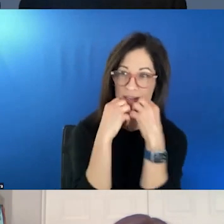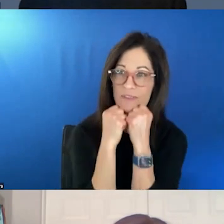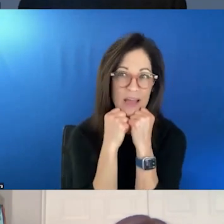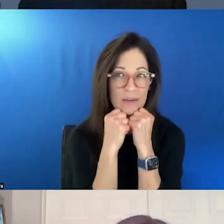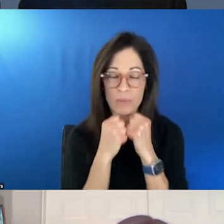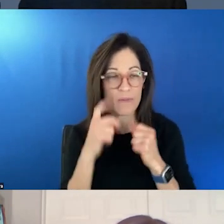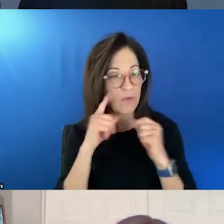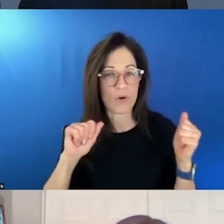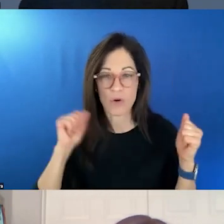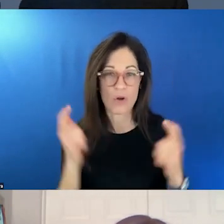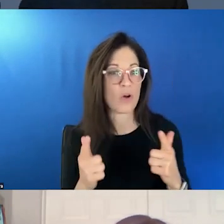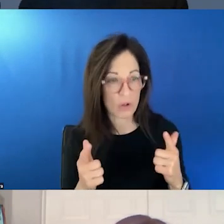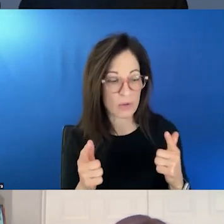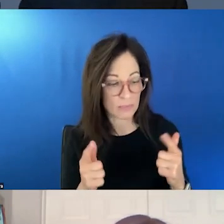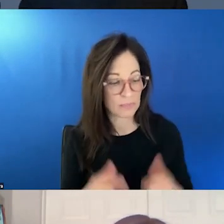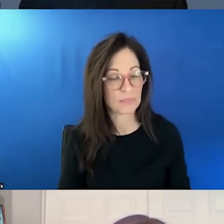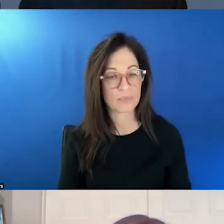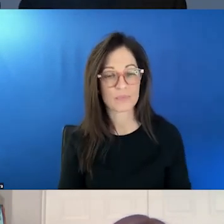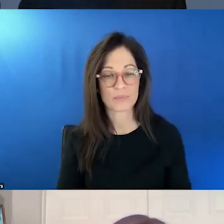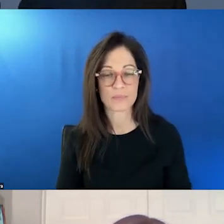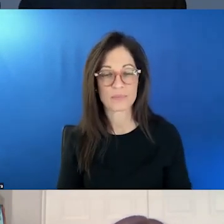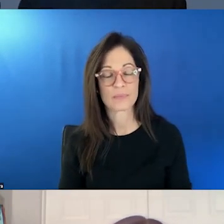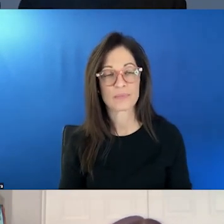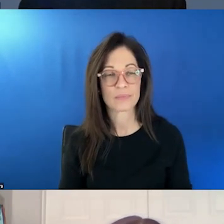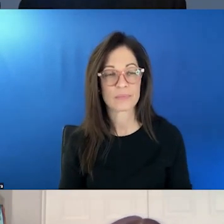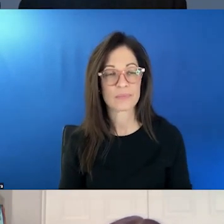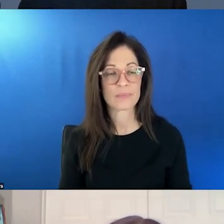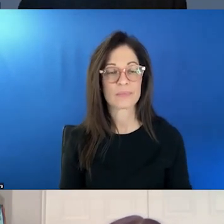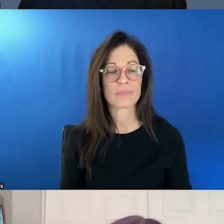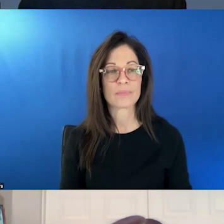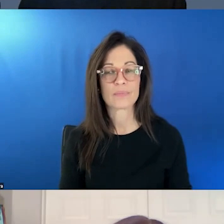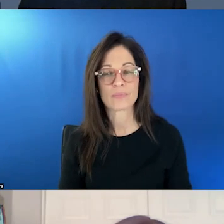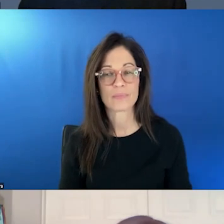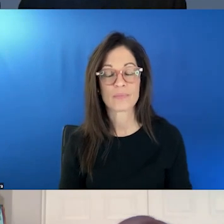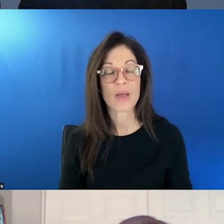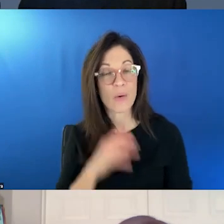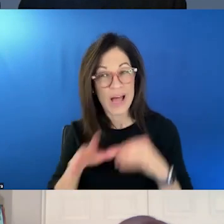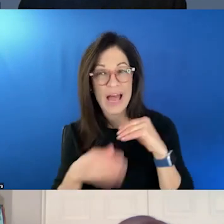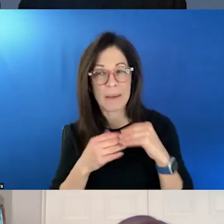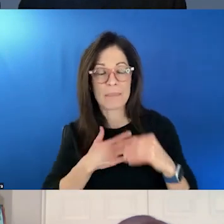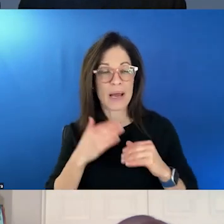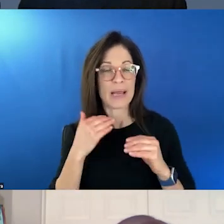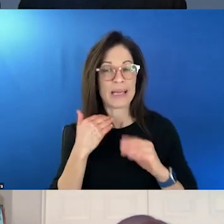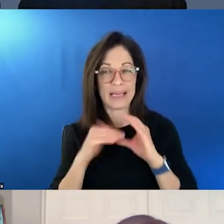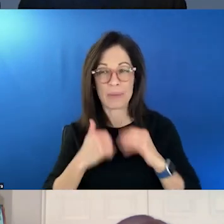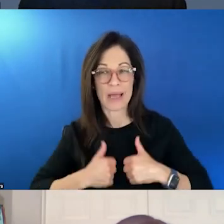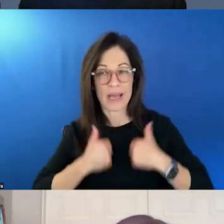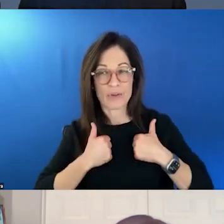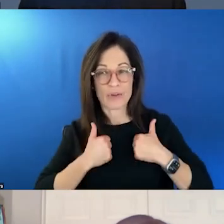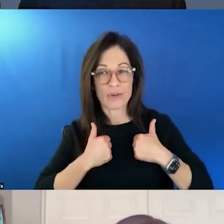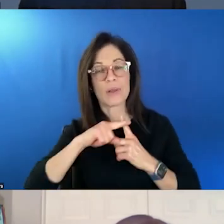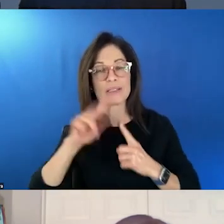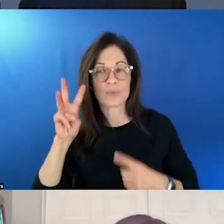possible for everybody that we're serving. So I'll put my email address and the website in the